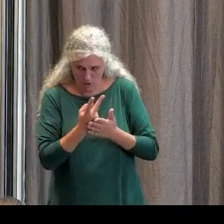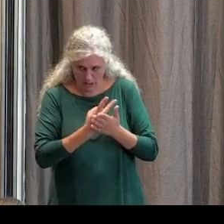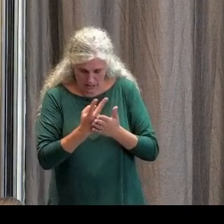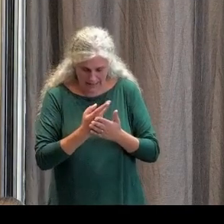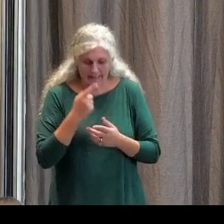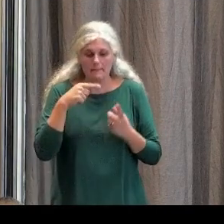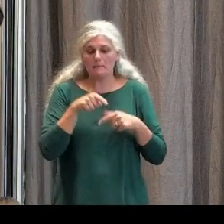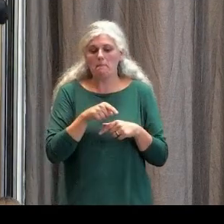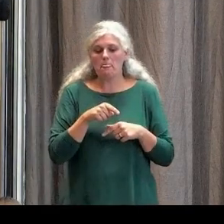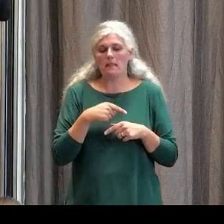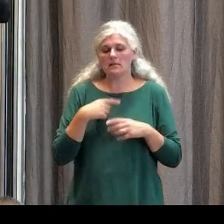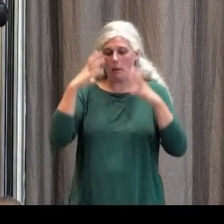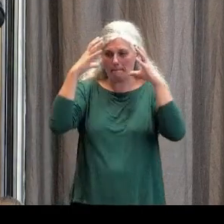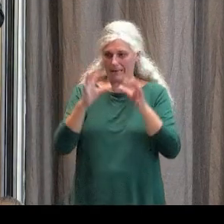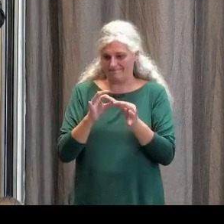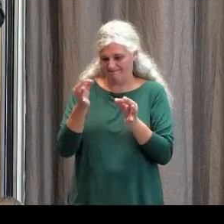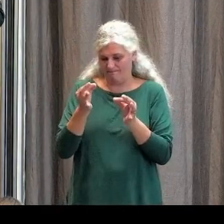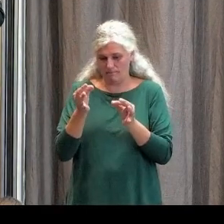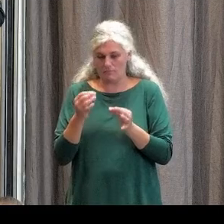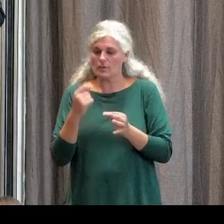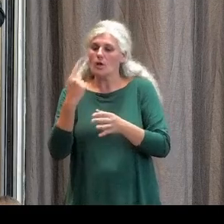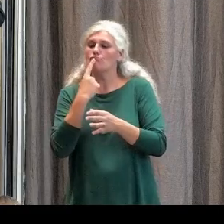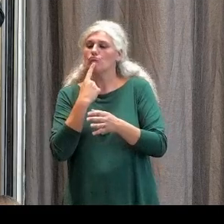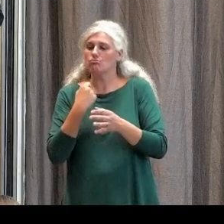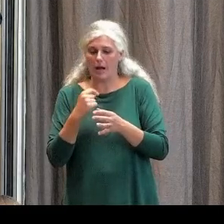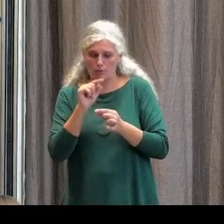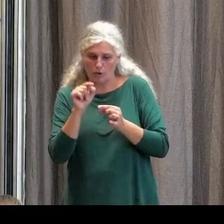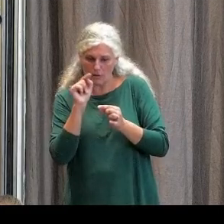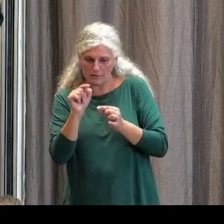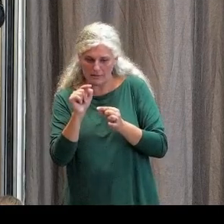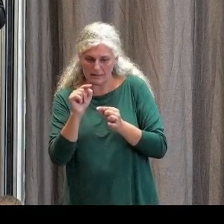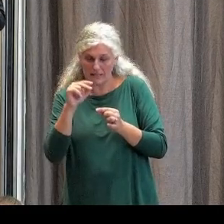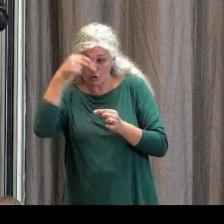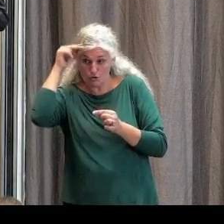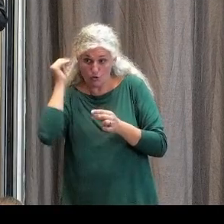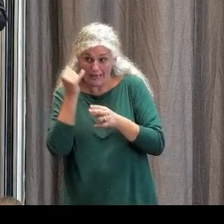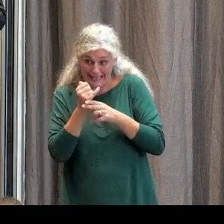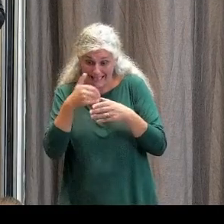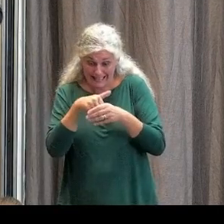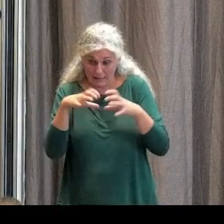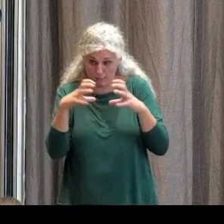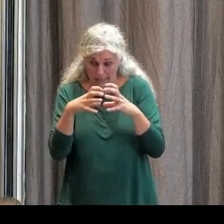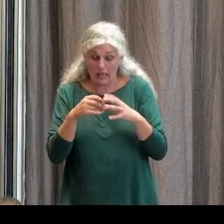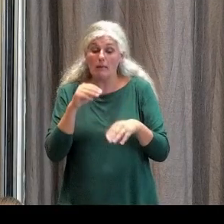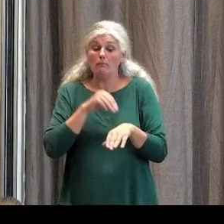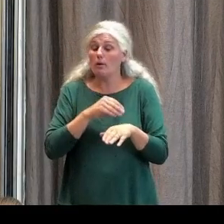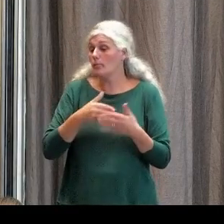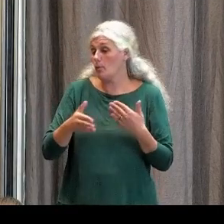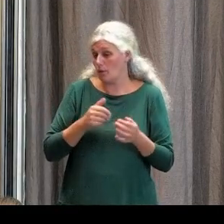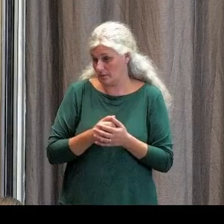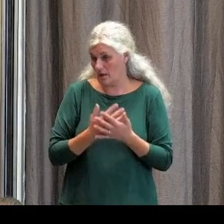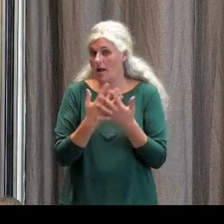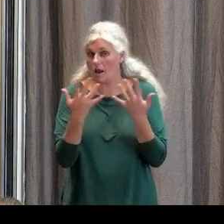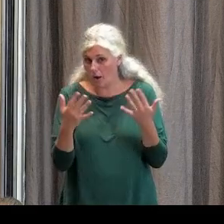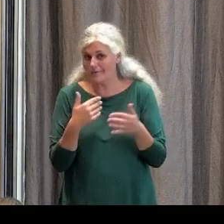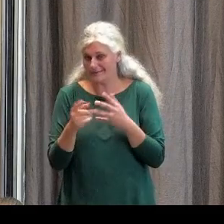This is a piece of brain tissue, the little brown dots, those are neurons in the brain. Here's the problem. Lots of